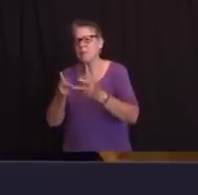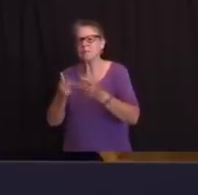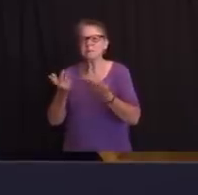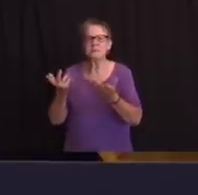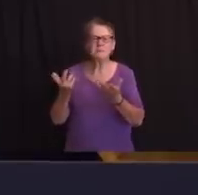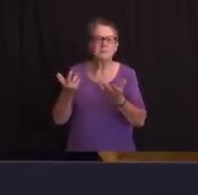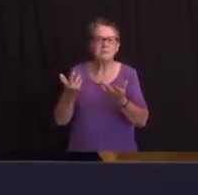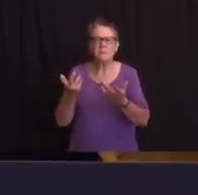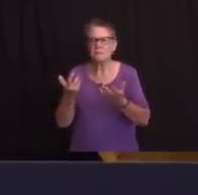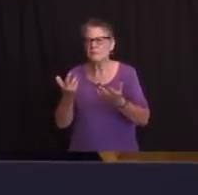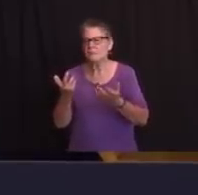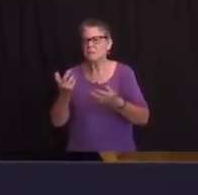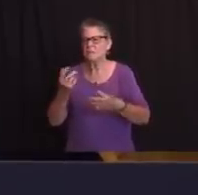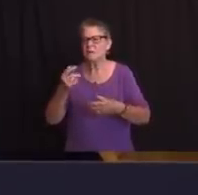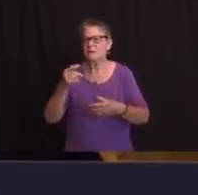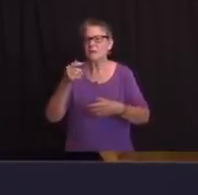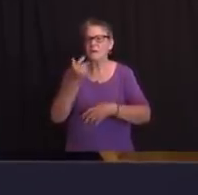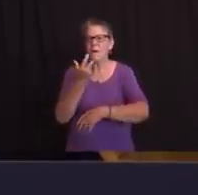vax only,